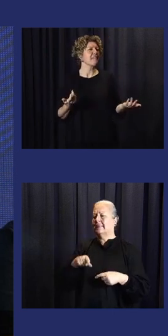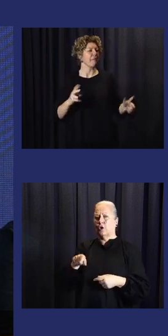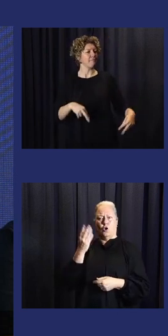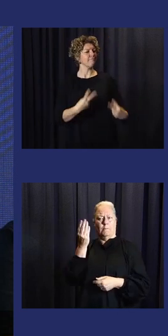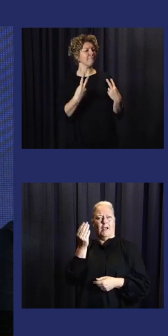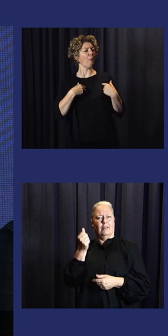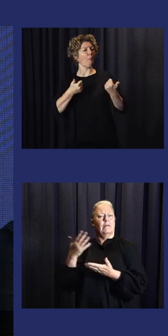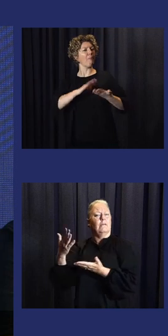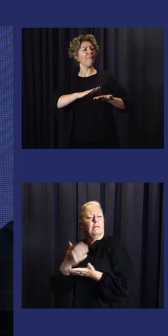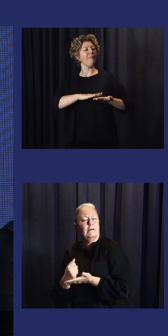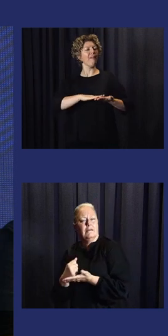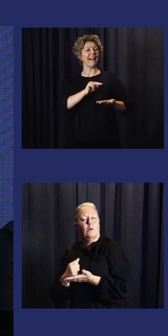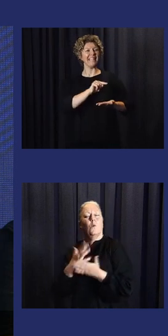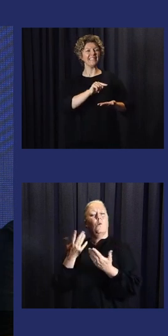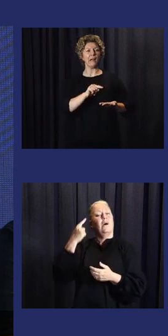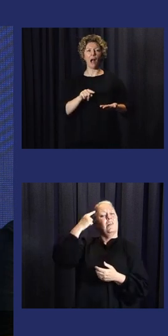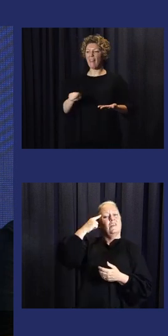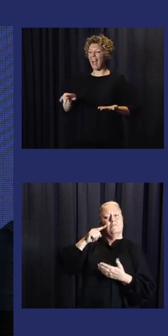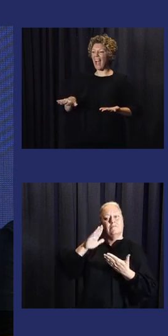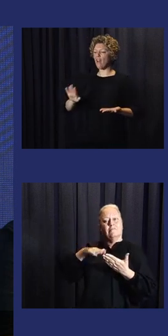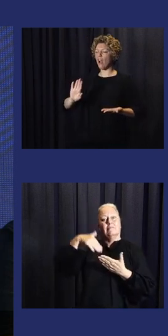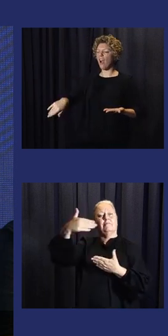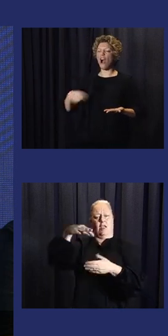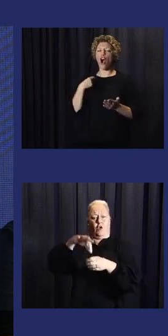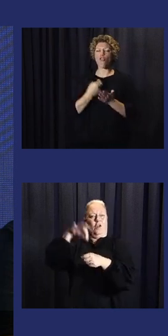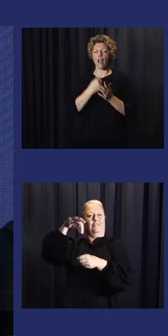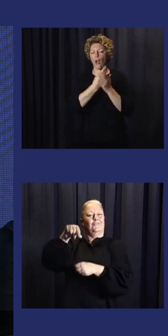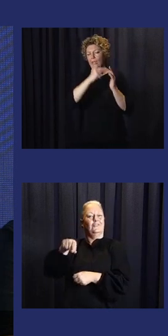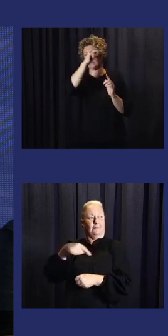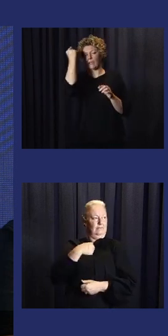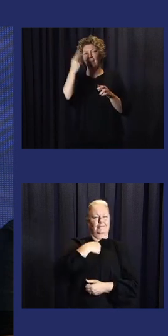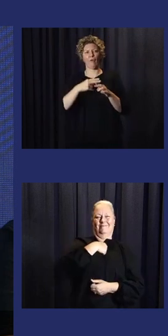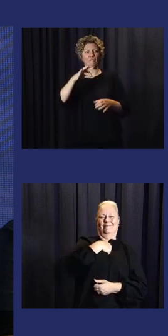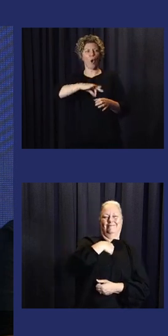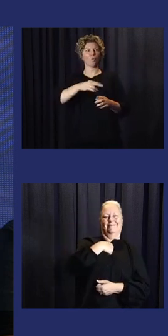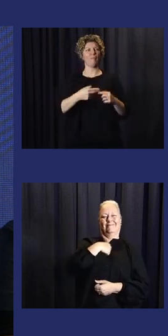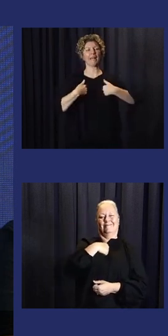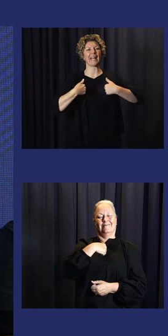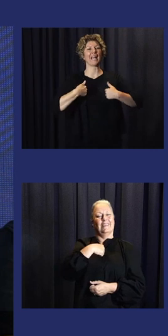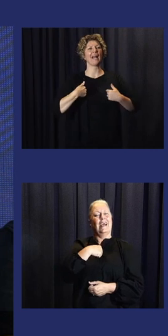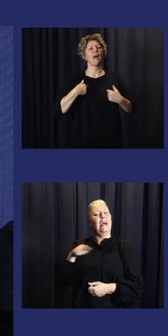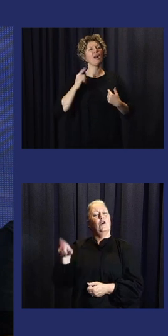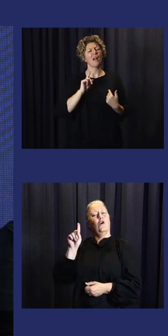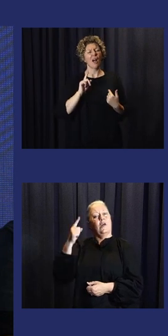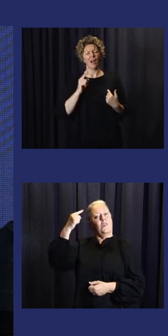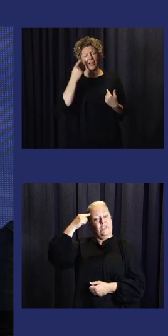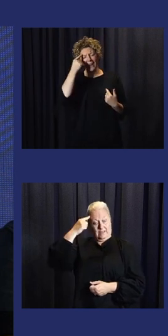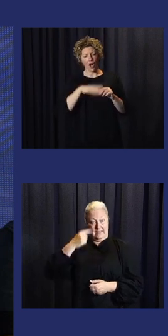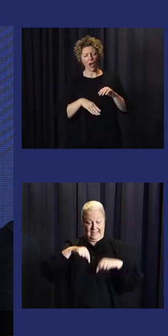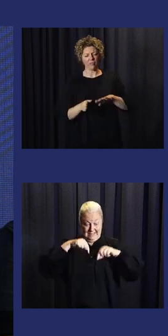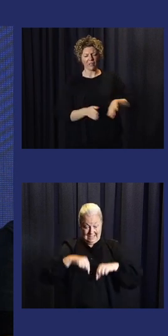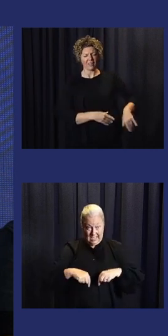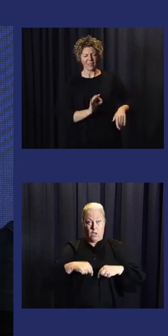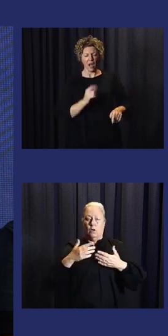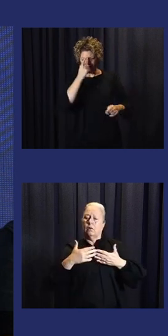profitability, let's say, and looking into the next election, instead of looking on what can be done in the